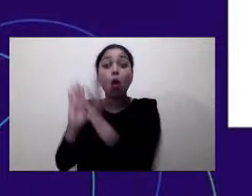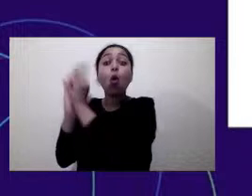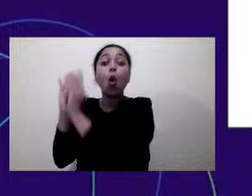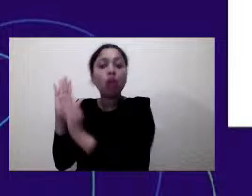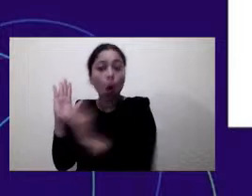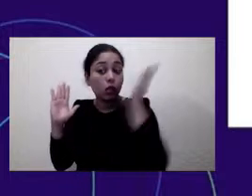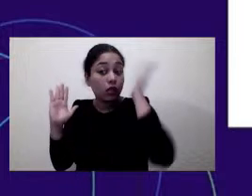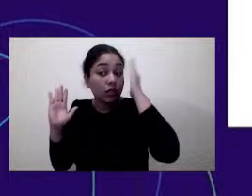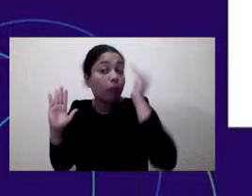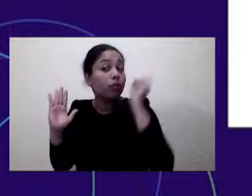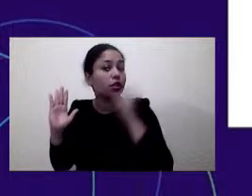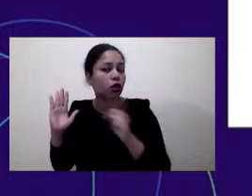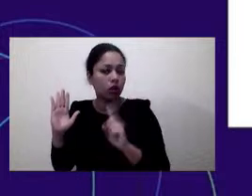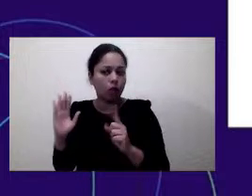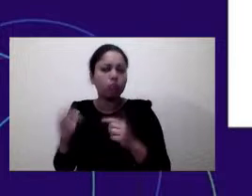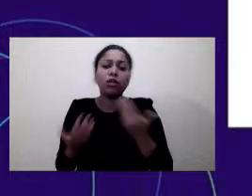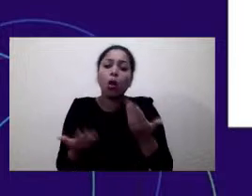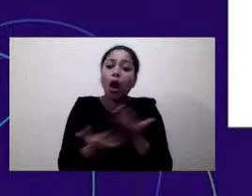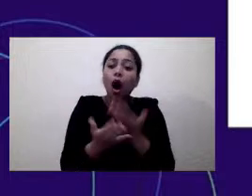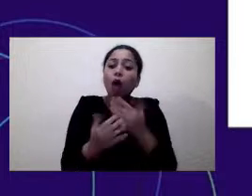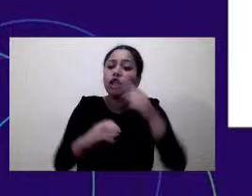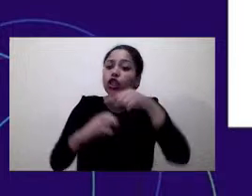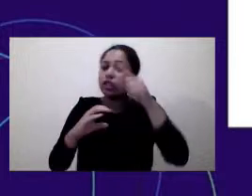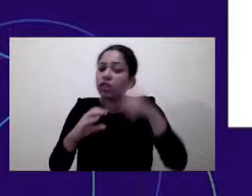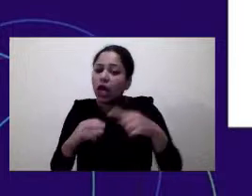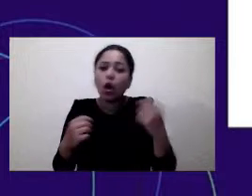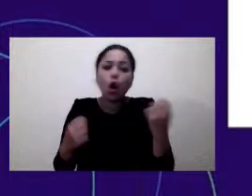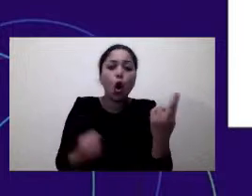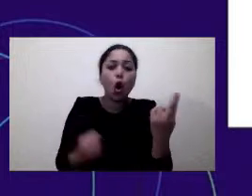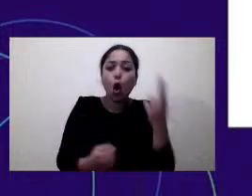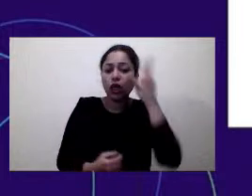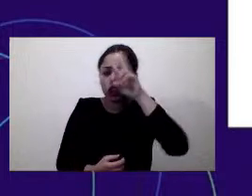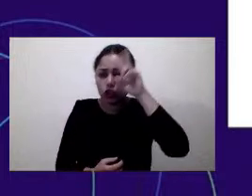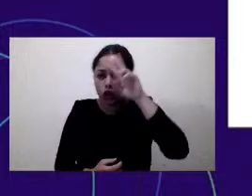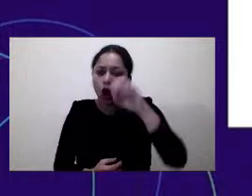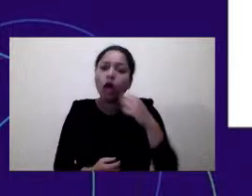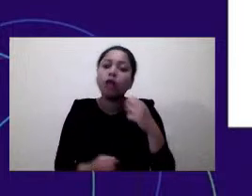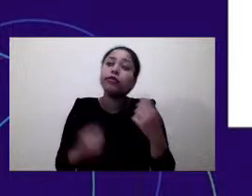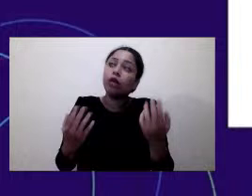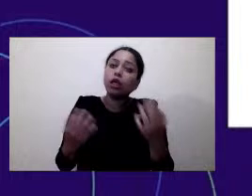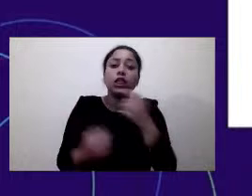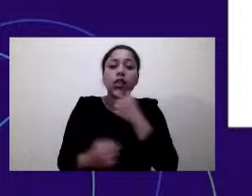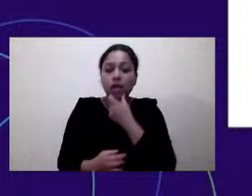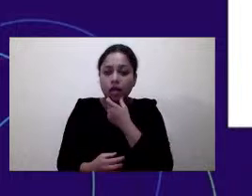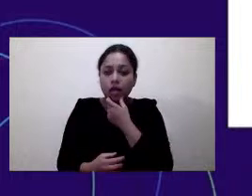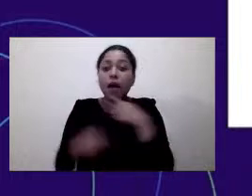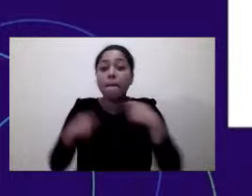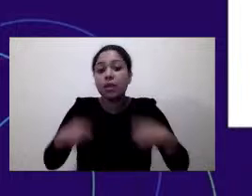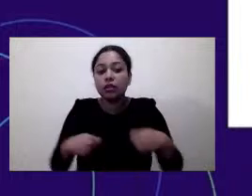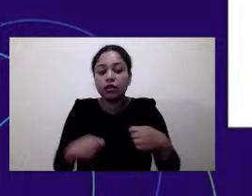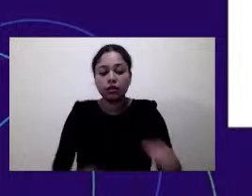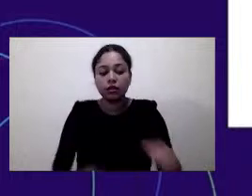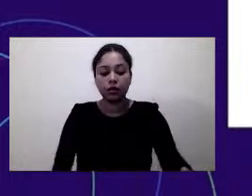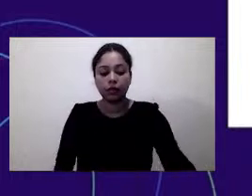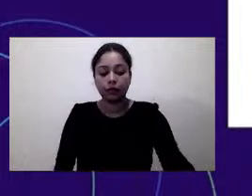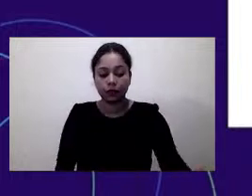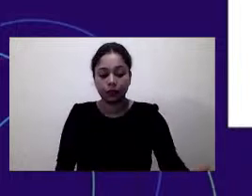having science or history lessons in English, we must be able to